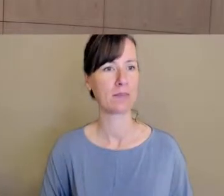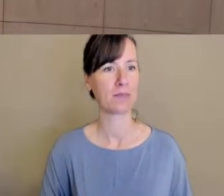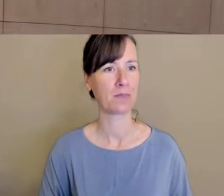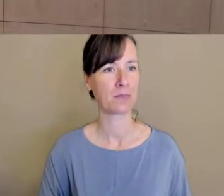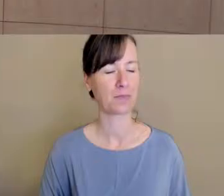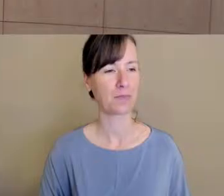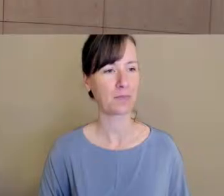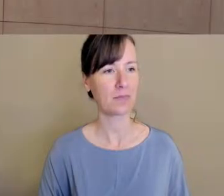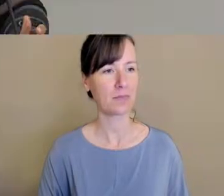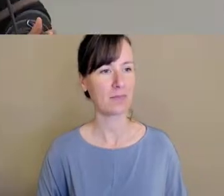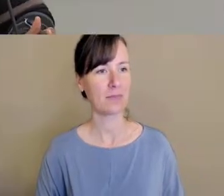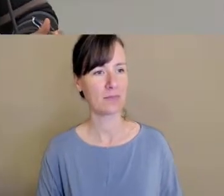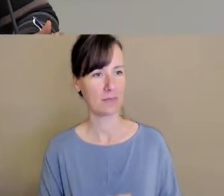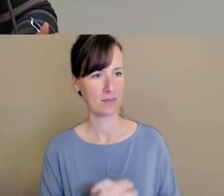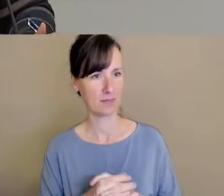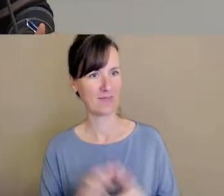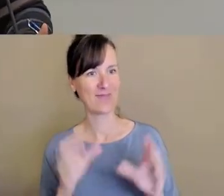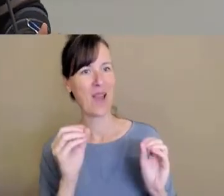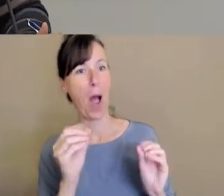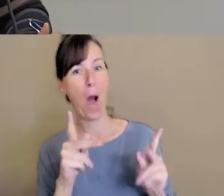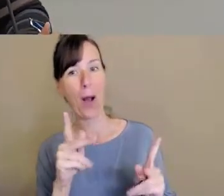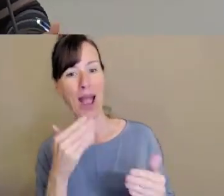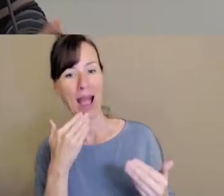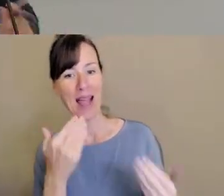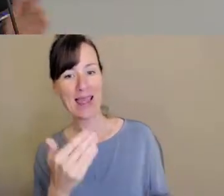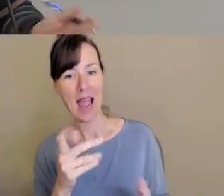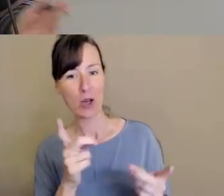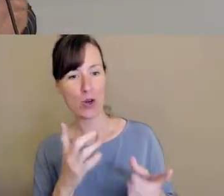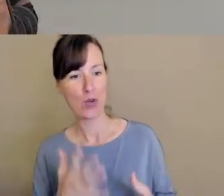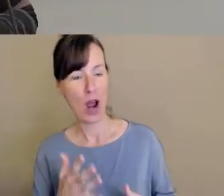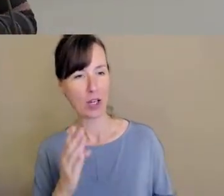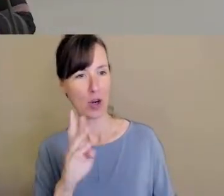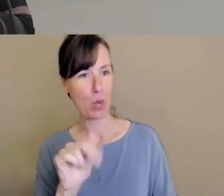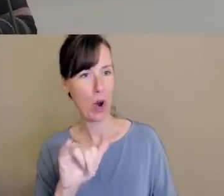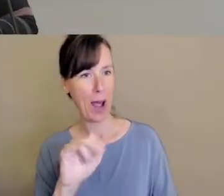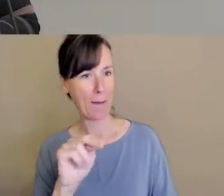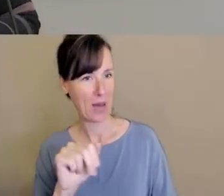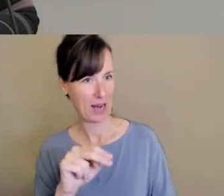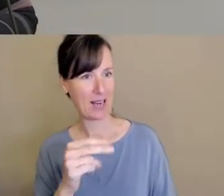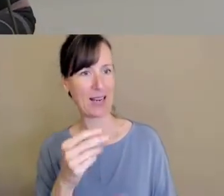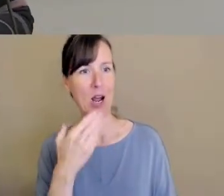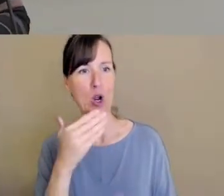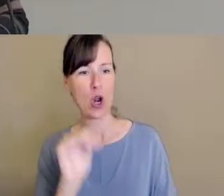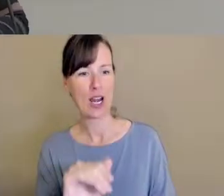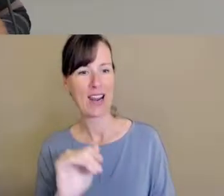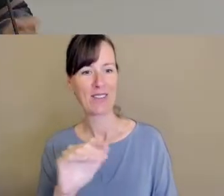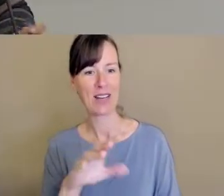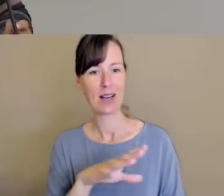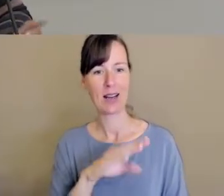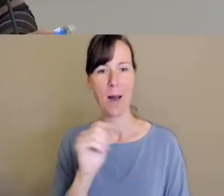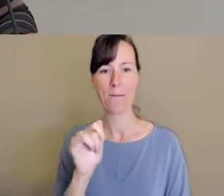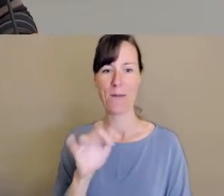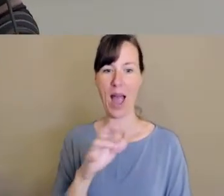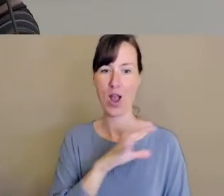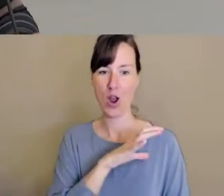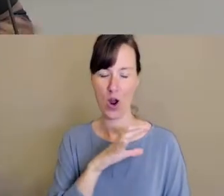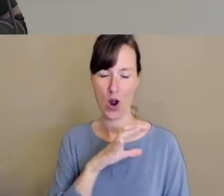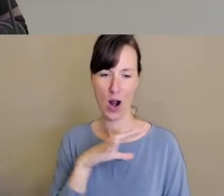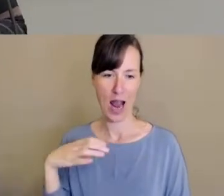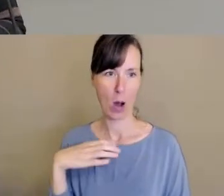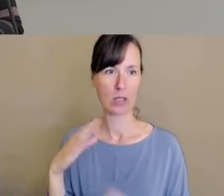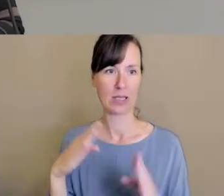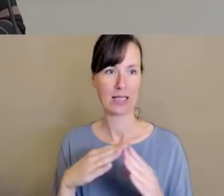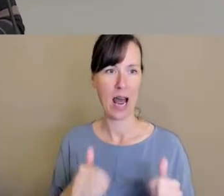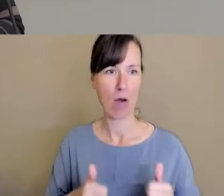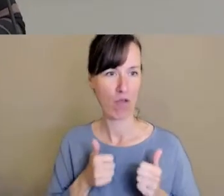Okay. Thank you, Director Bremen. Good evening, Mayor and Council, town residents. Just wanted to give